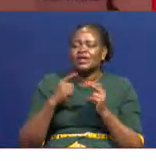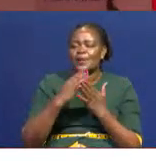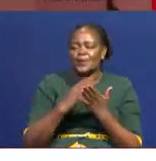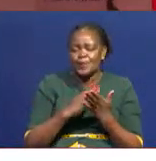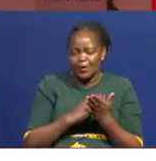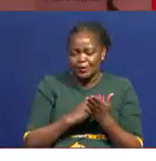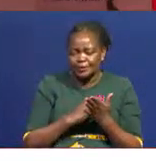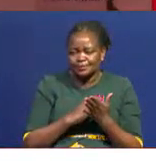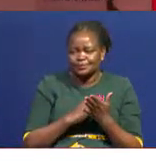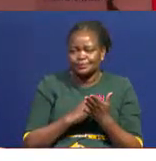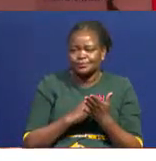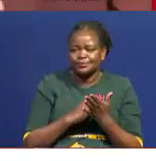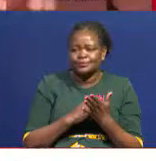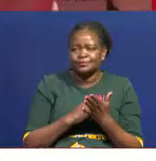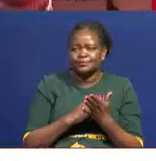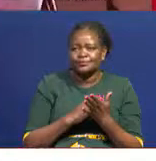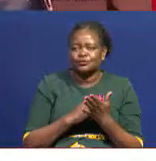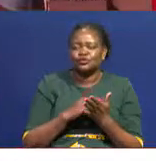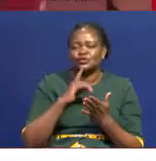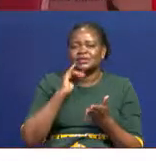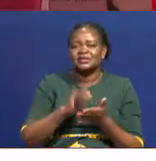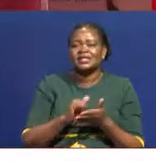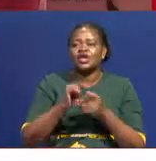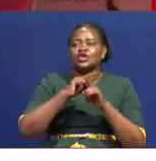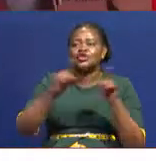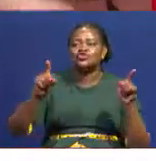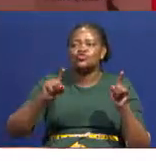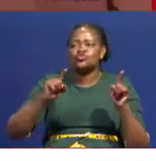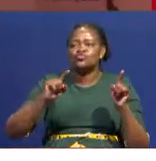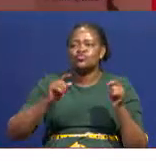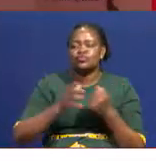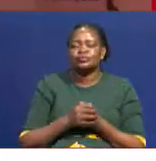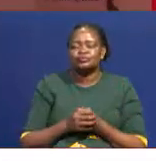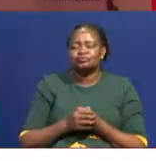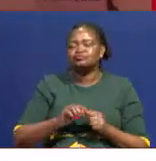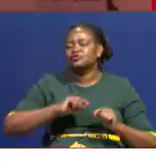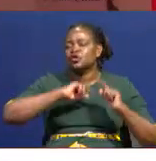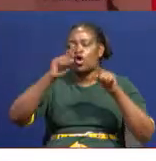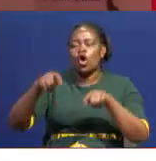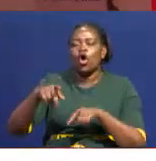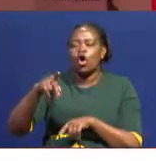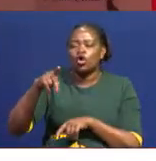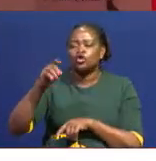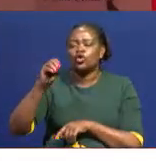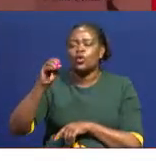program ya kusema nyinyi muende pale kwa Polytechnic,